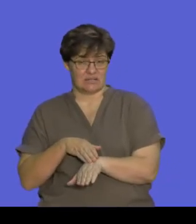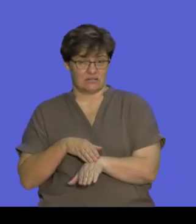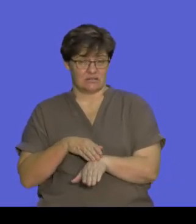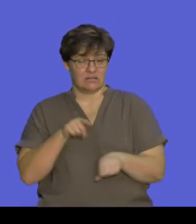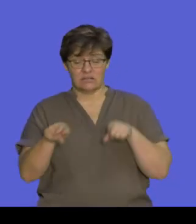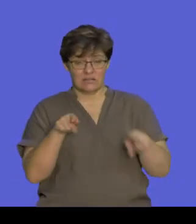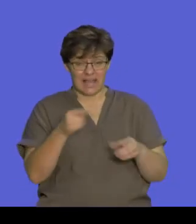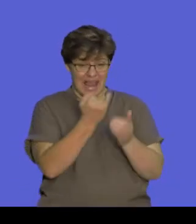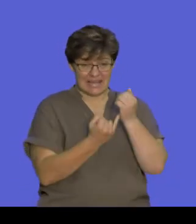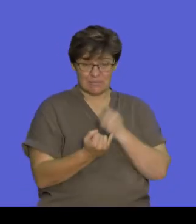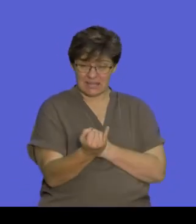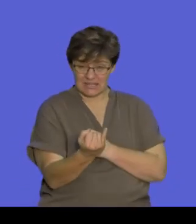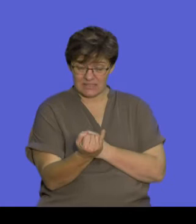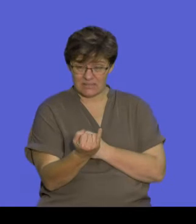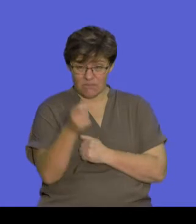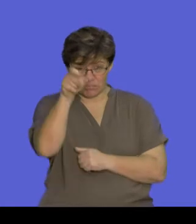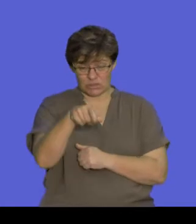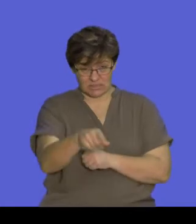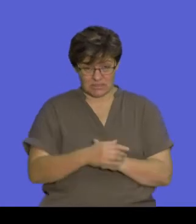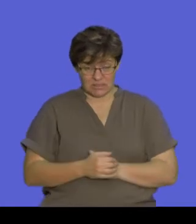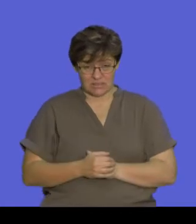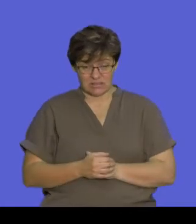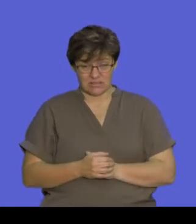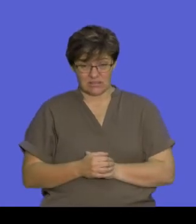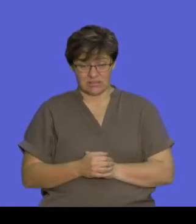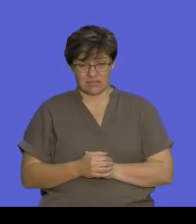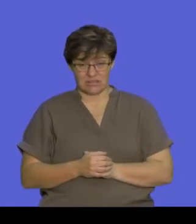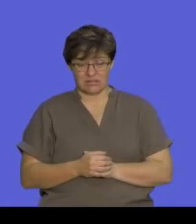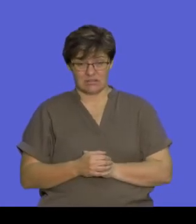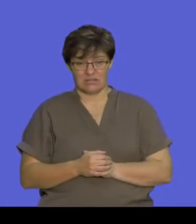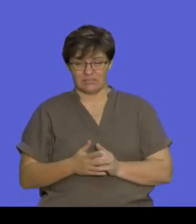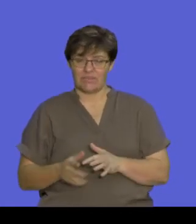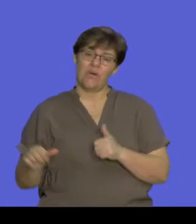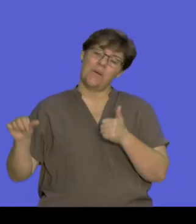events for Joshua? So let's just go back to